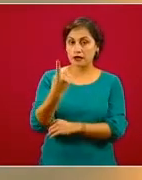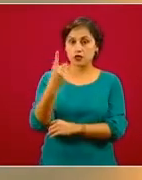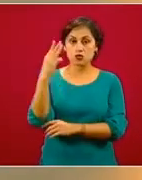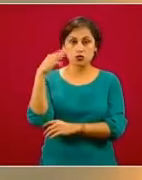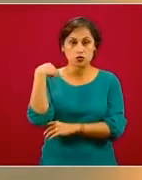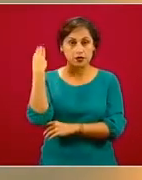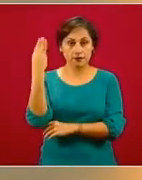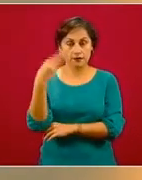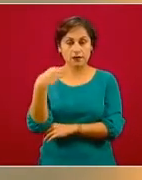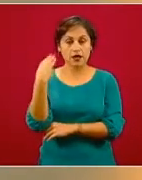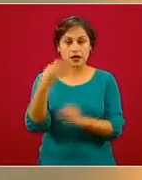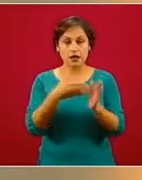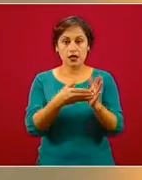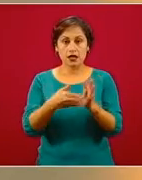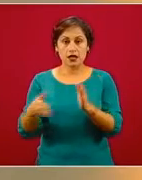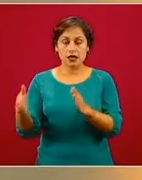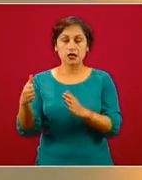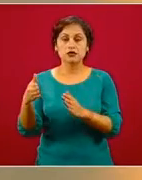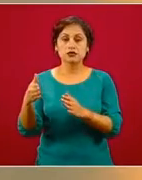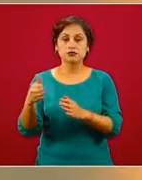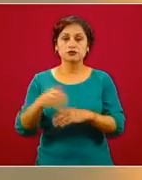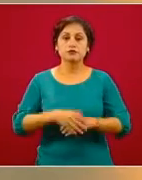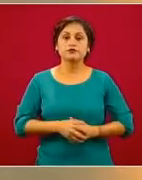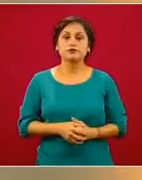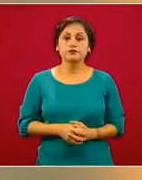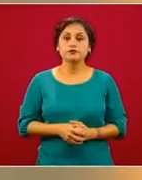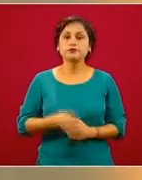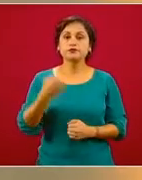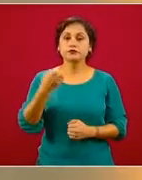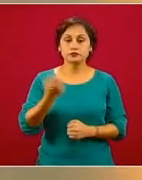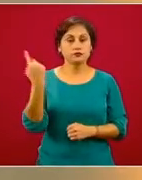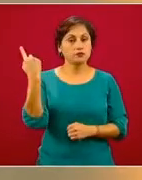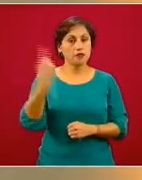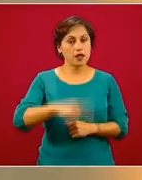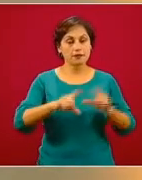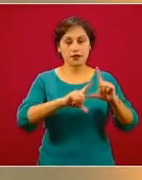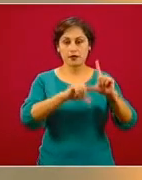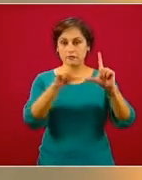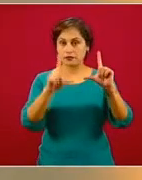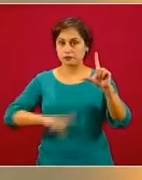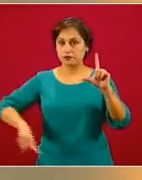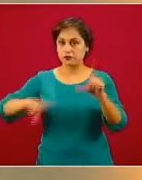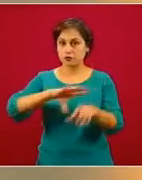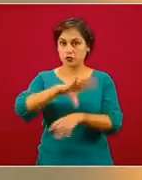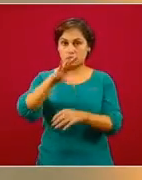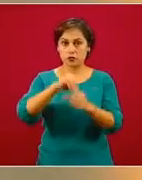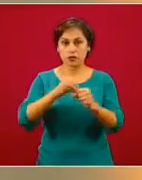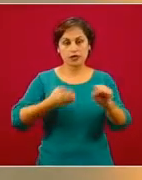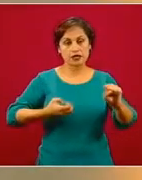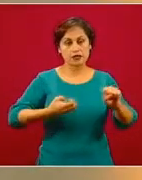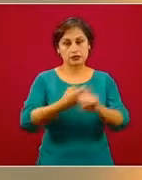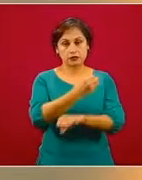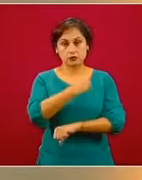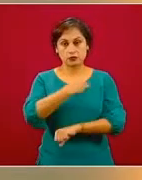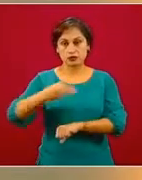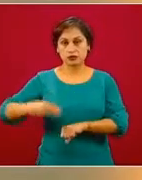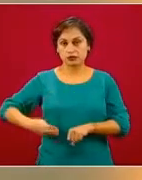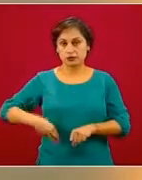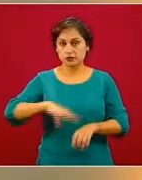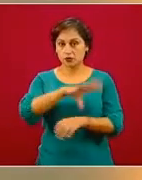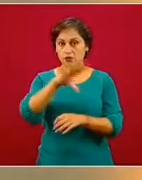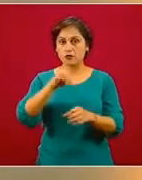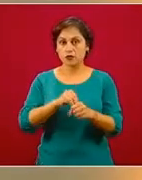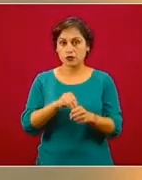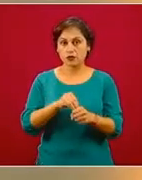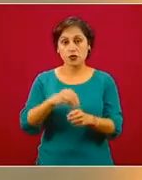since 31st of March, and this was a general provision for the entire country in all states and all